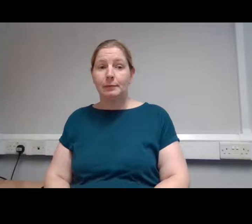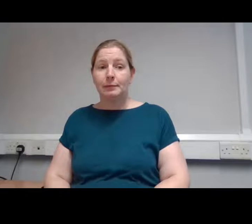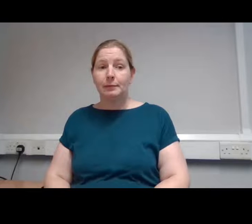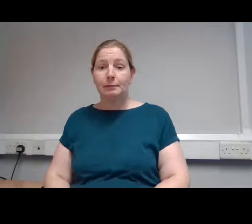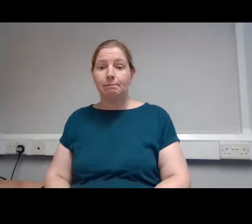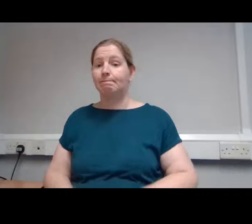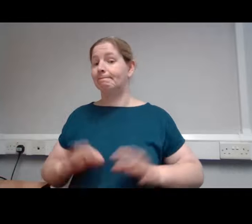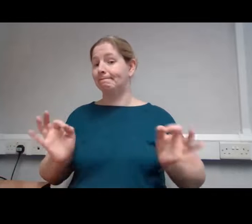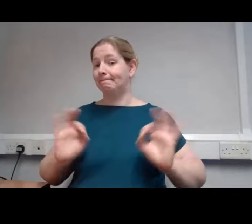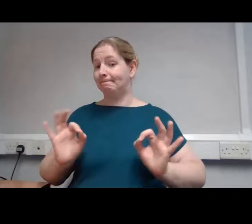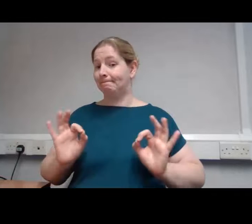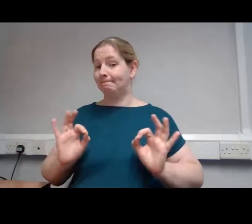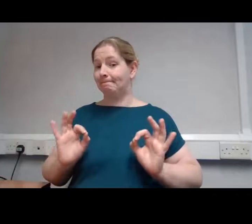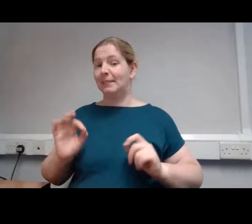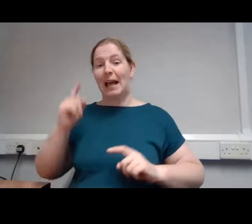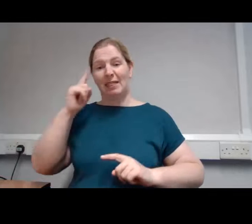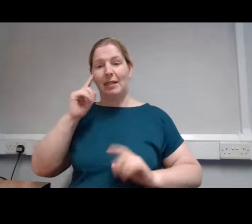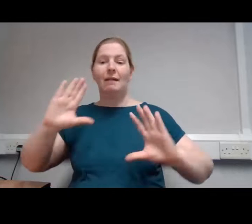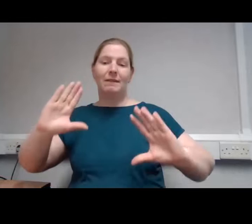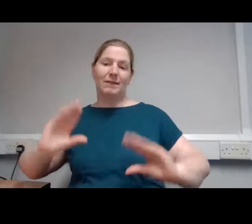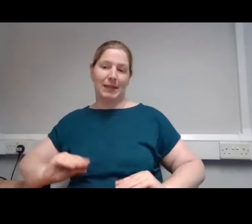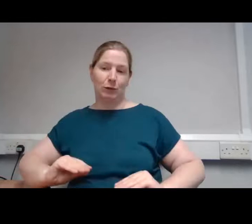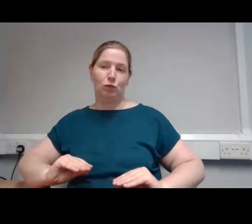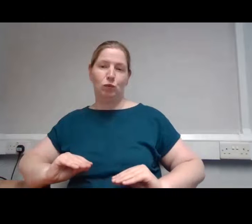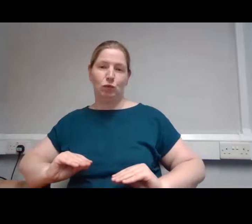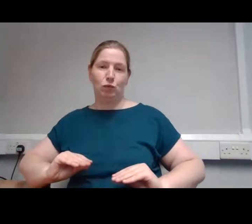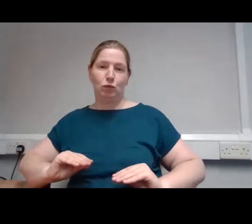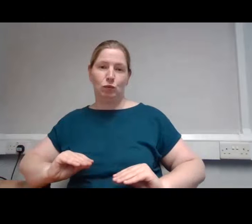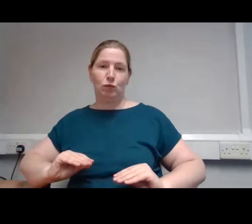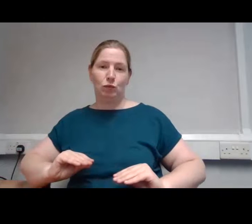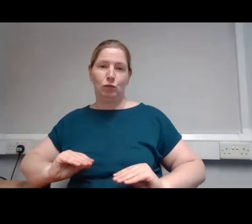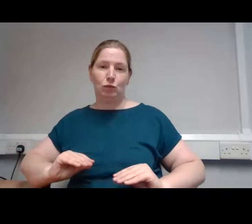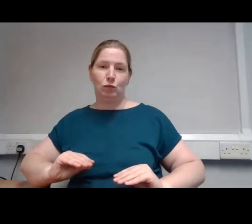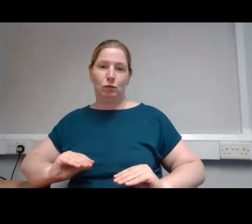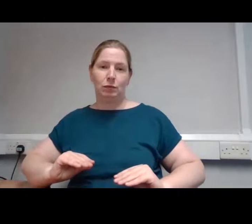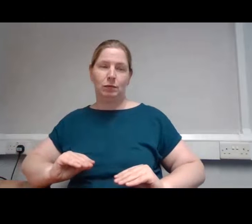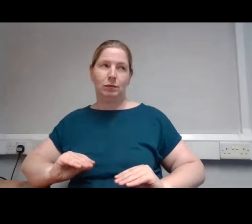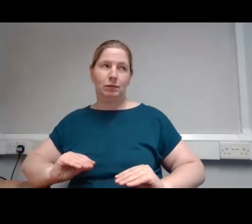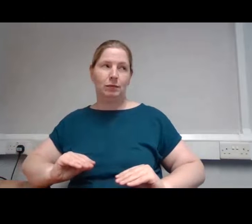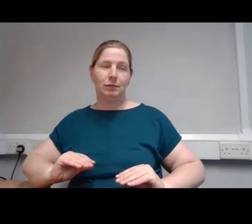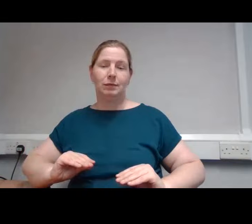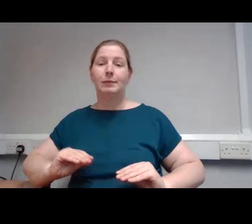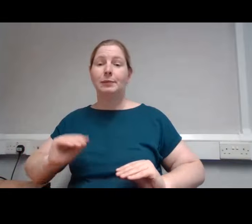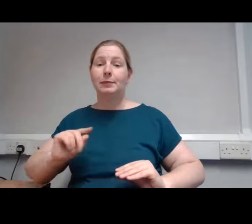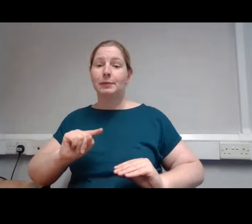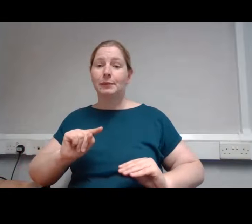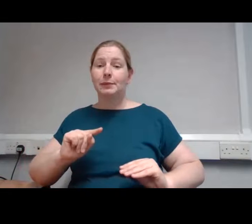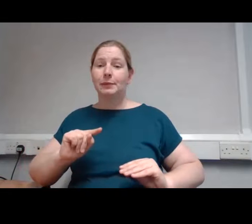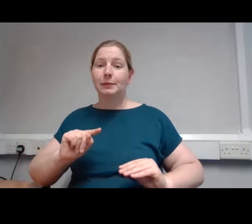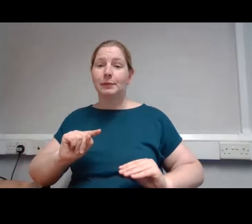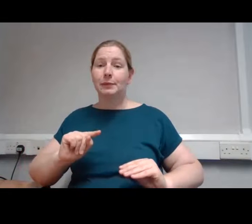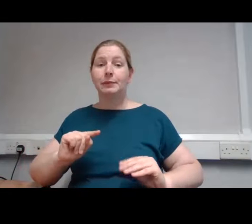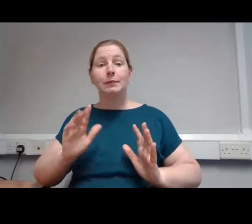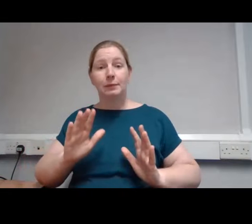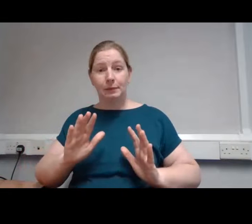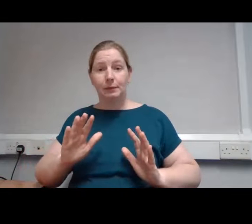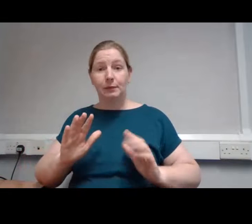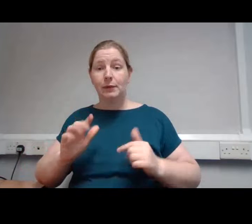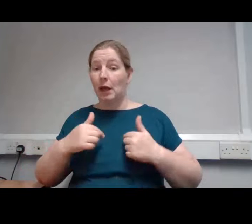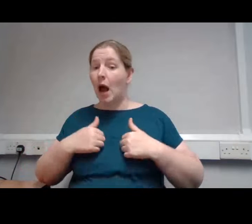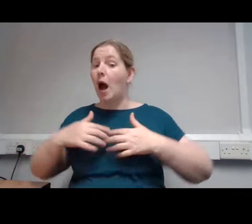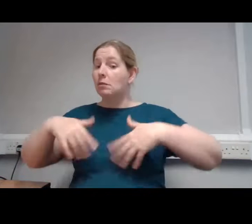Okay, it looks like we may have come to the end unless something comes up while I'm talking now. In that case, what I'll do is start to